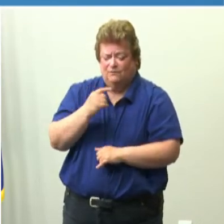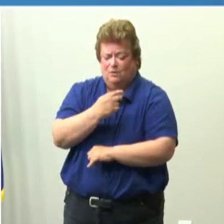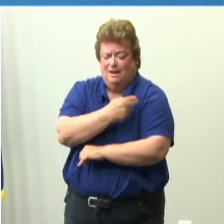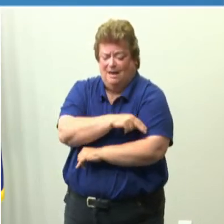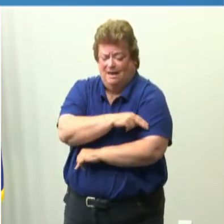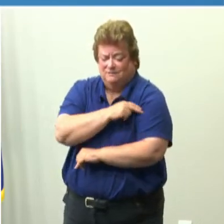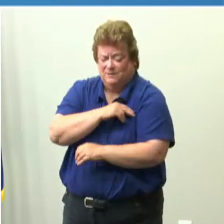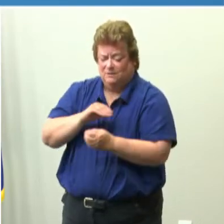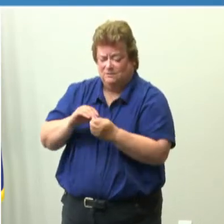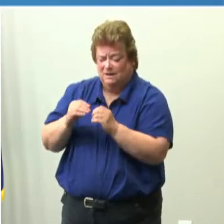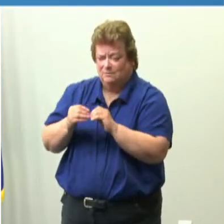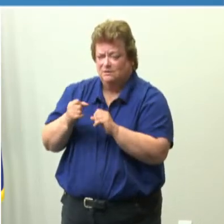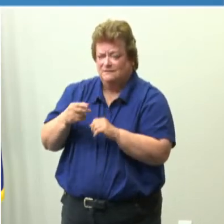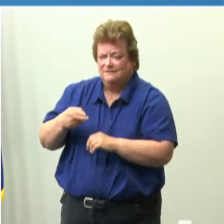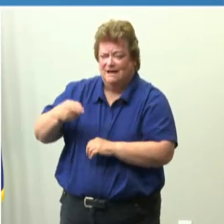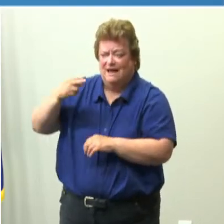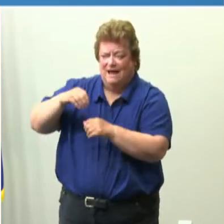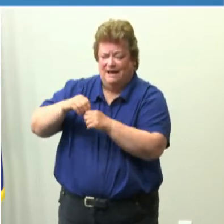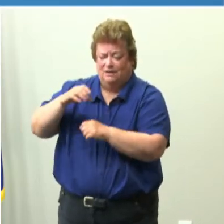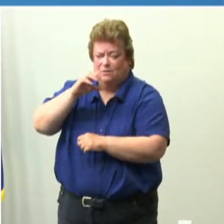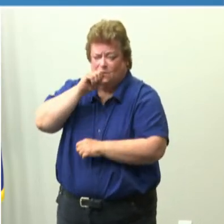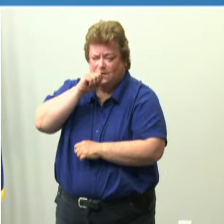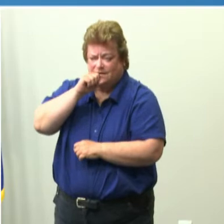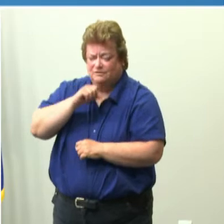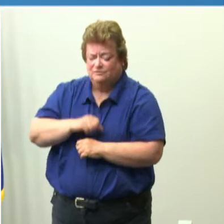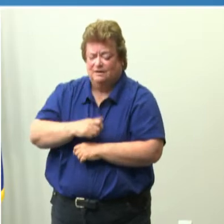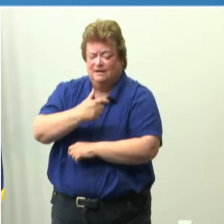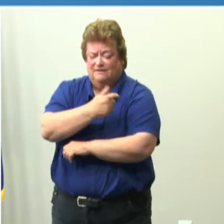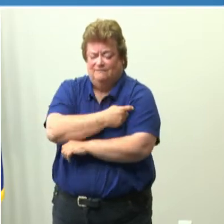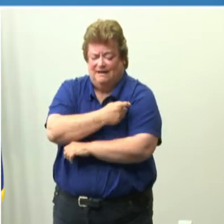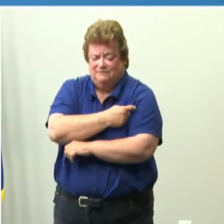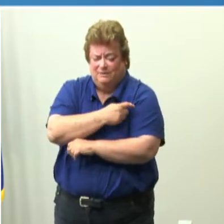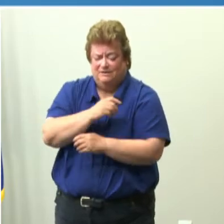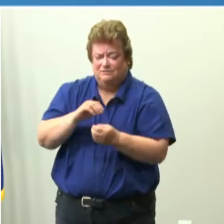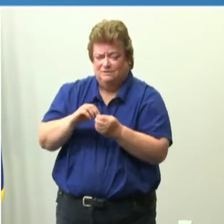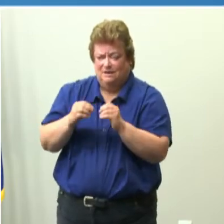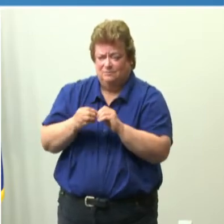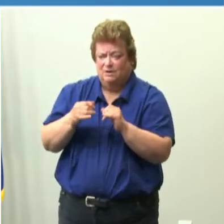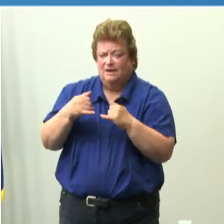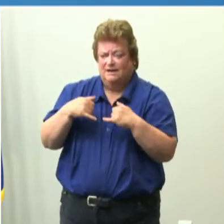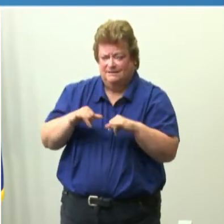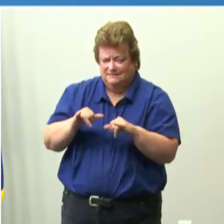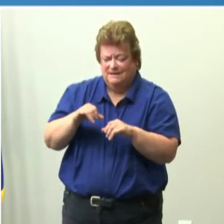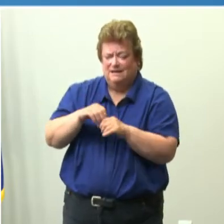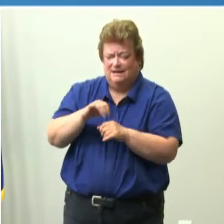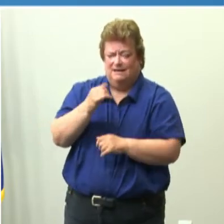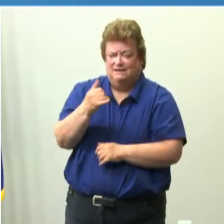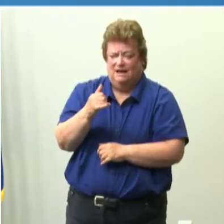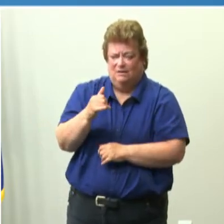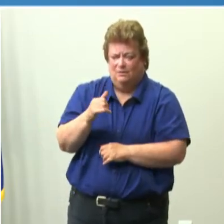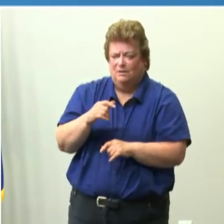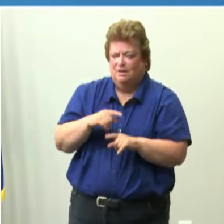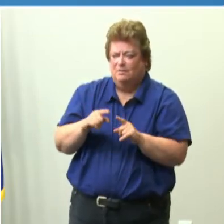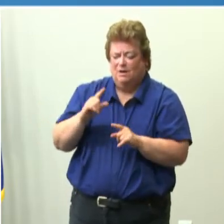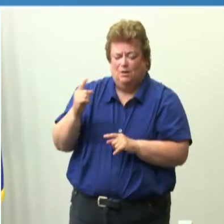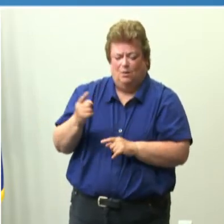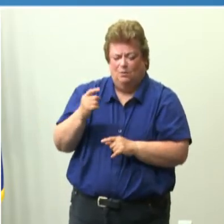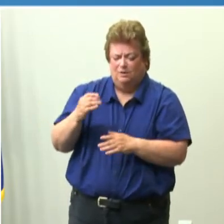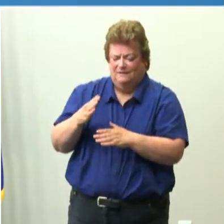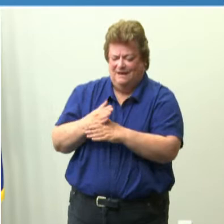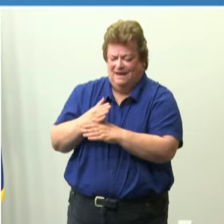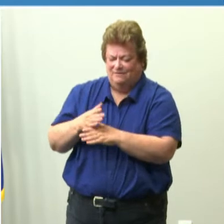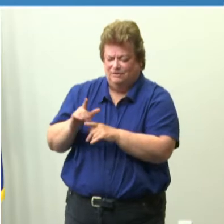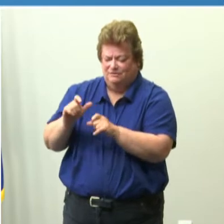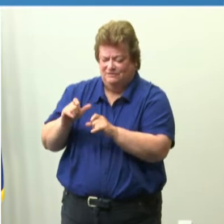capacity moved higher into orange. The vaccination rate remains in yellow. Only the average